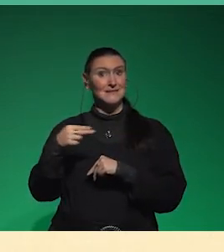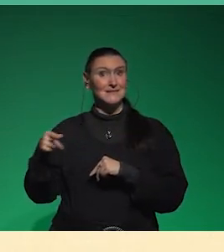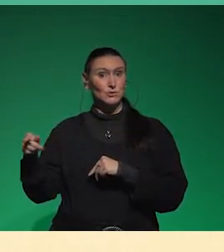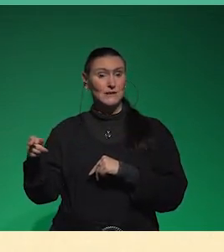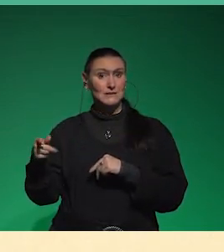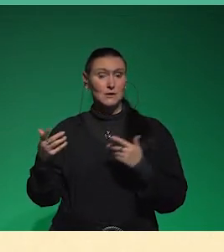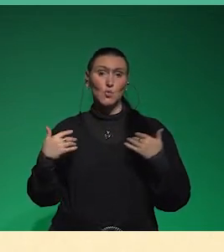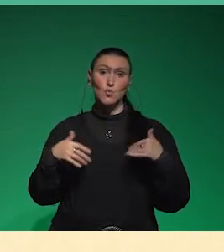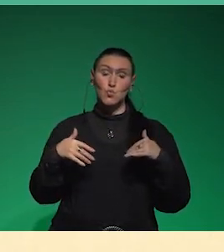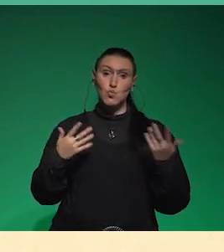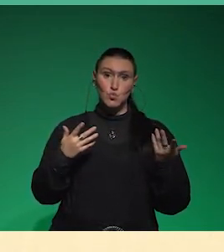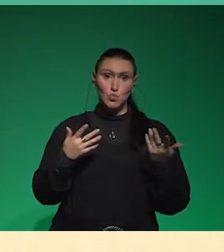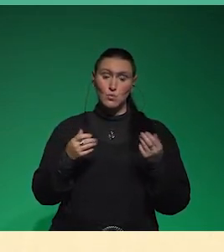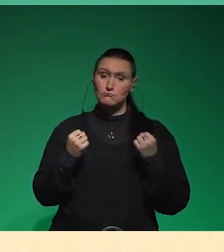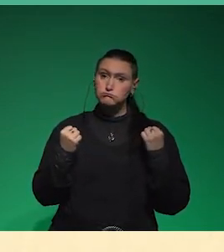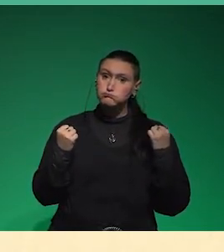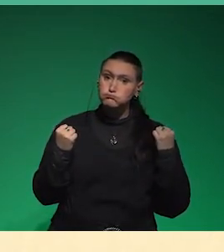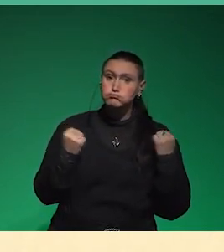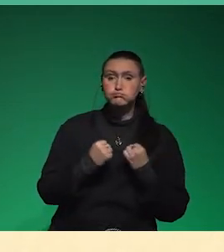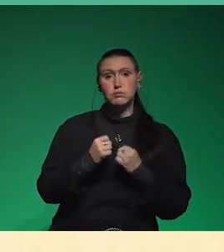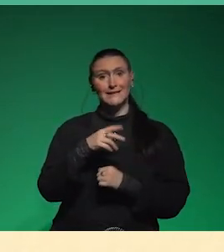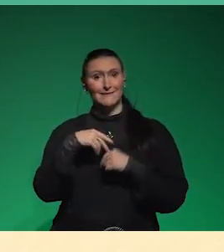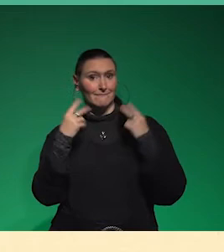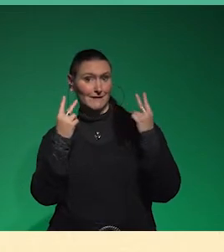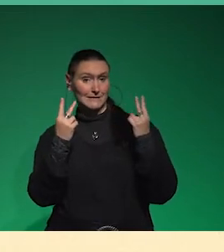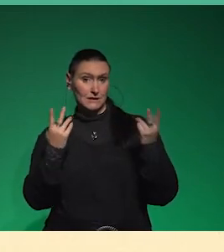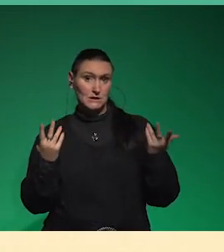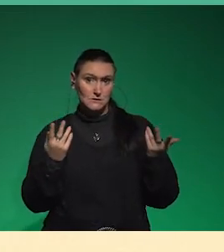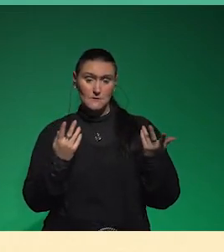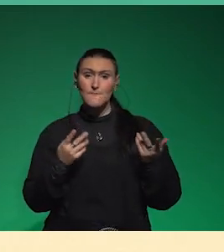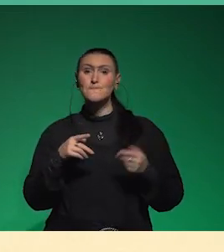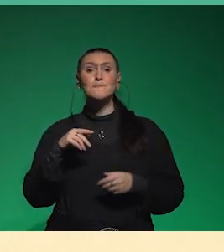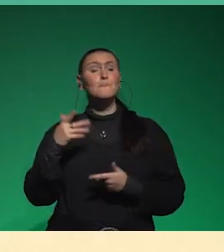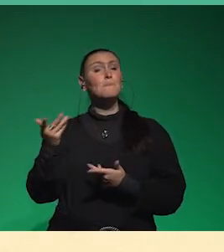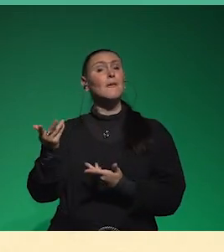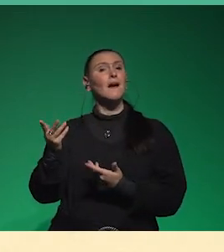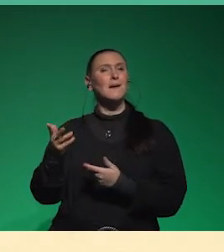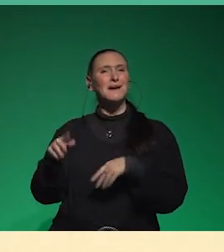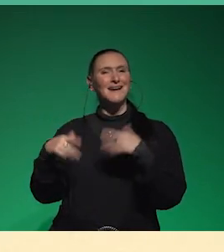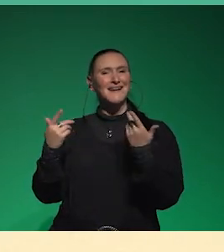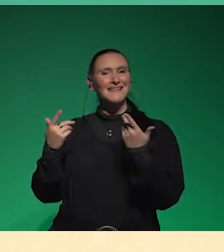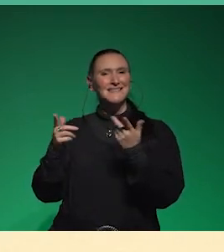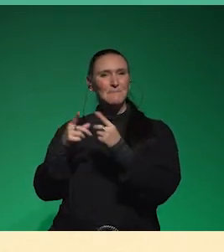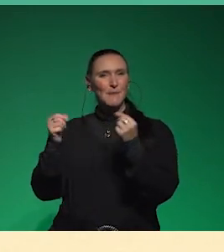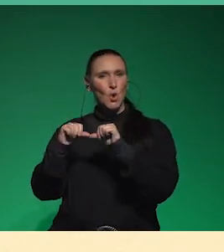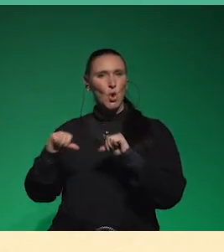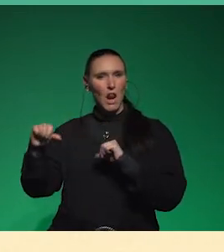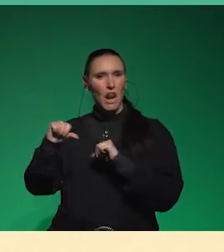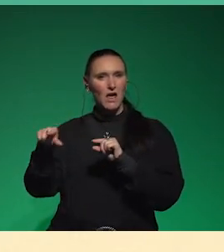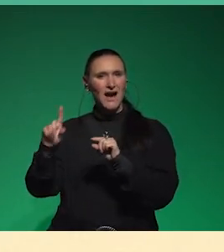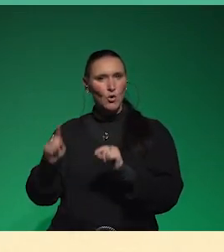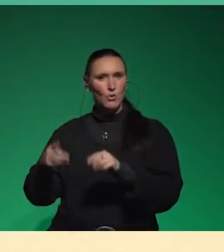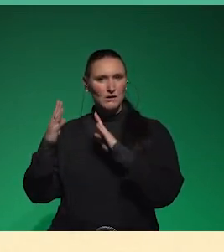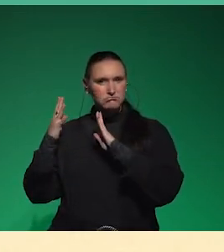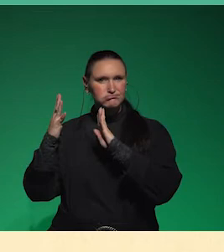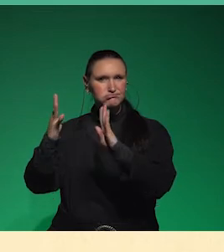palm export or production. So that is really the key area to look into that. And Jambi province itself is interesting